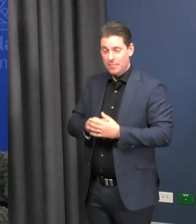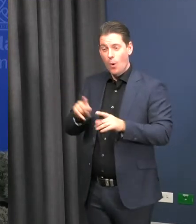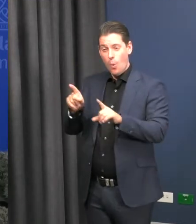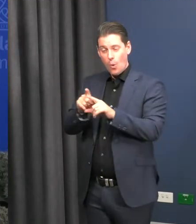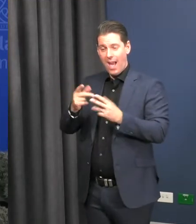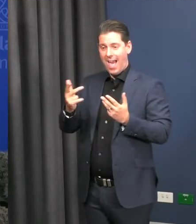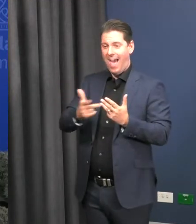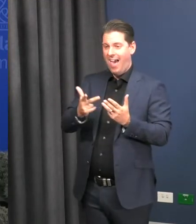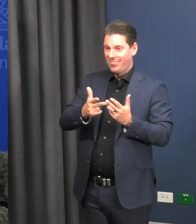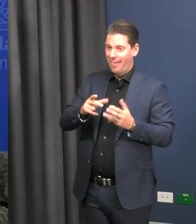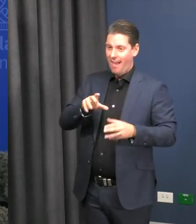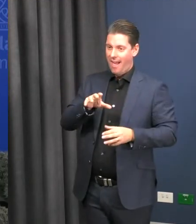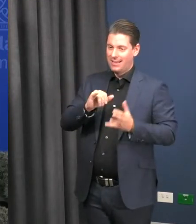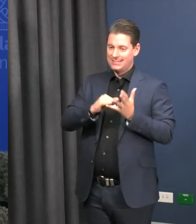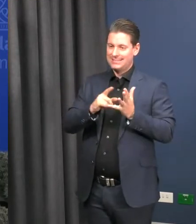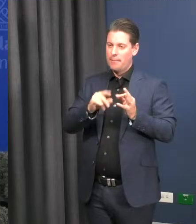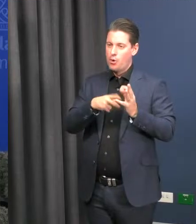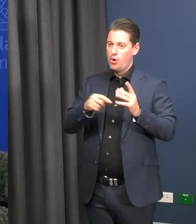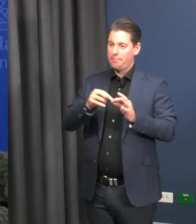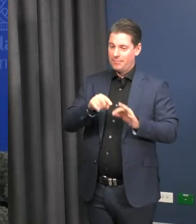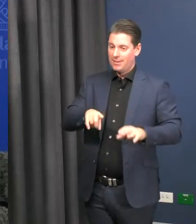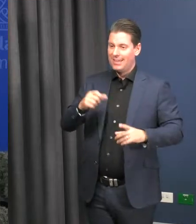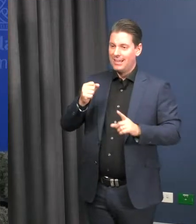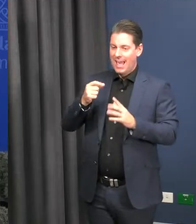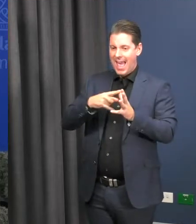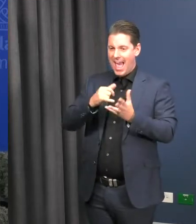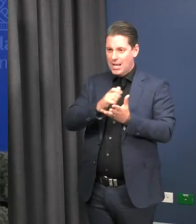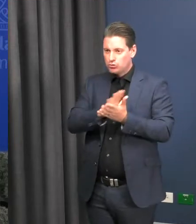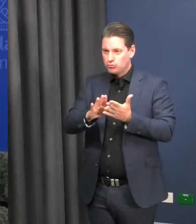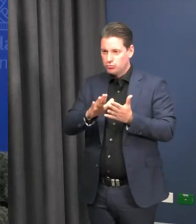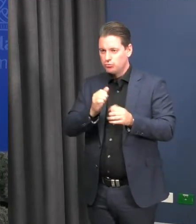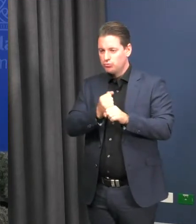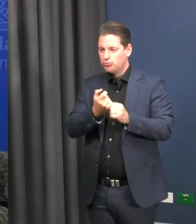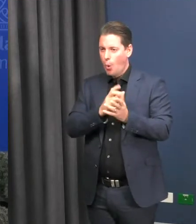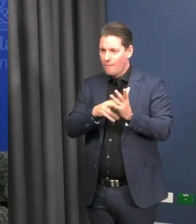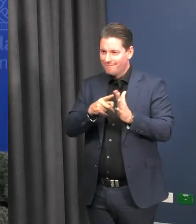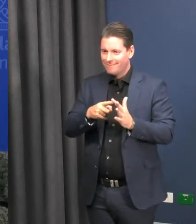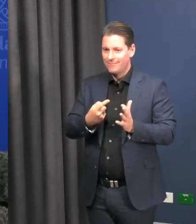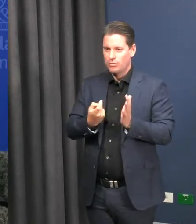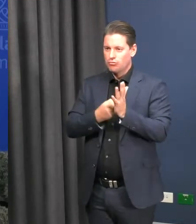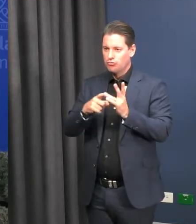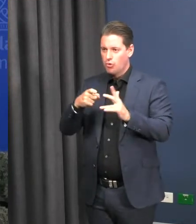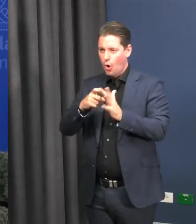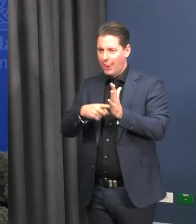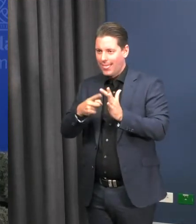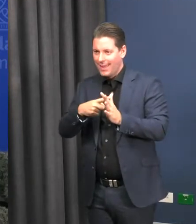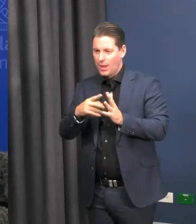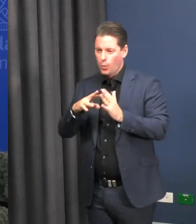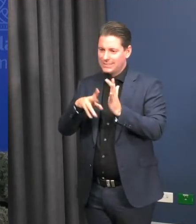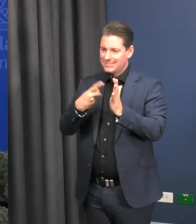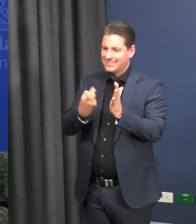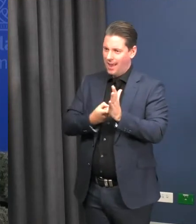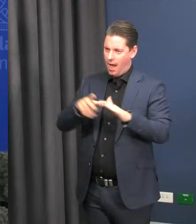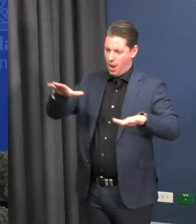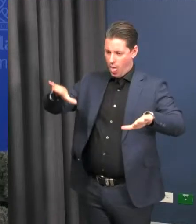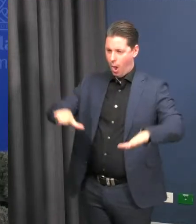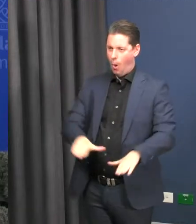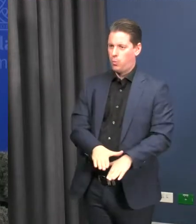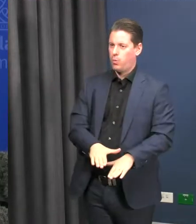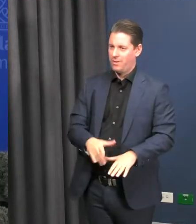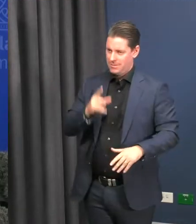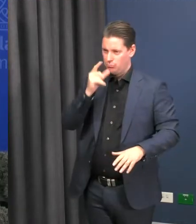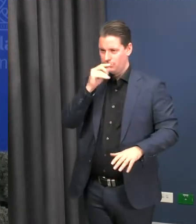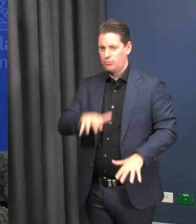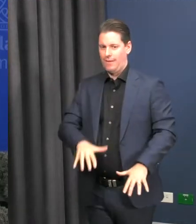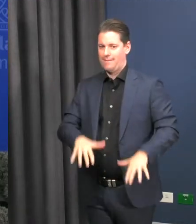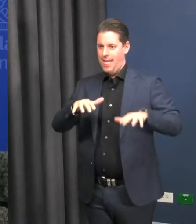inland as well that could potentially be impacted, areas like Ashgrove and Rocklea, Windsor as well. We are advising